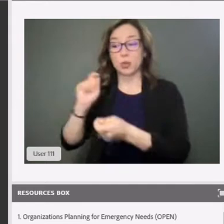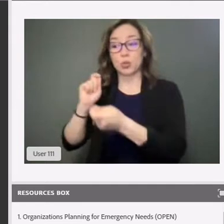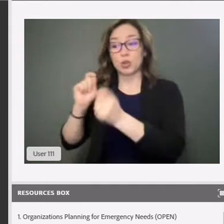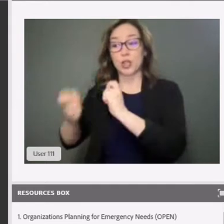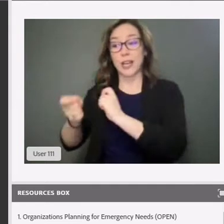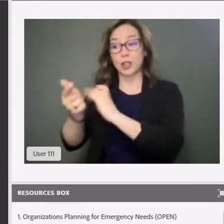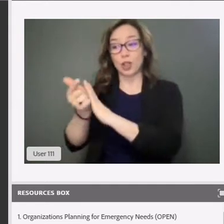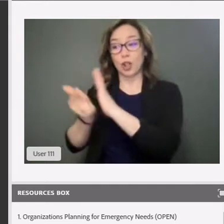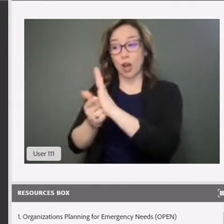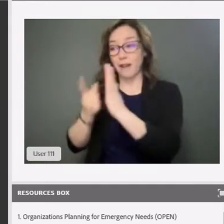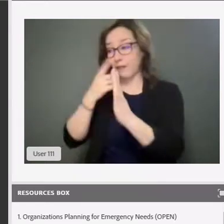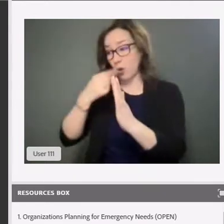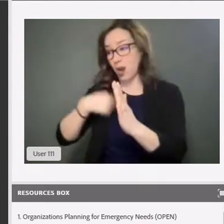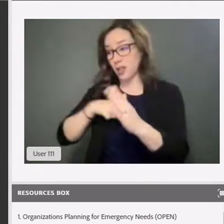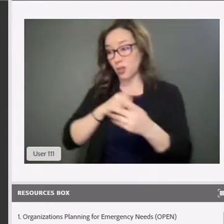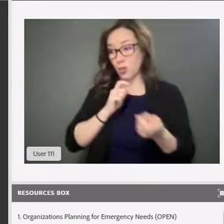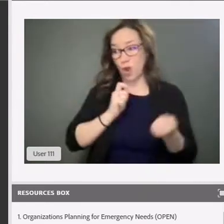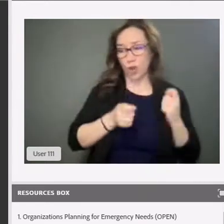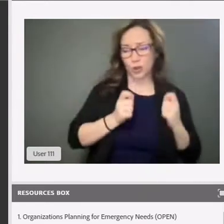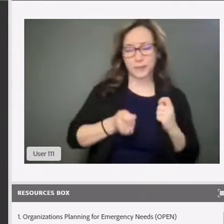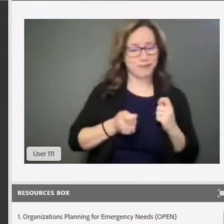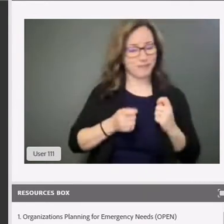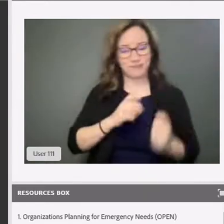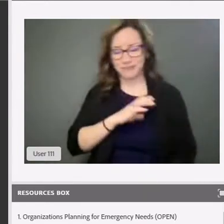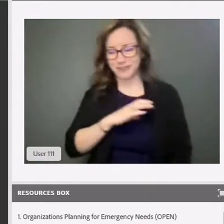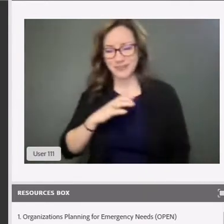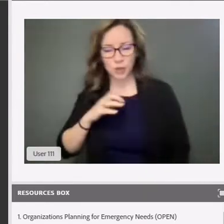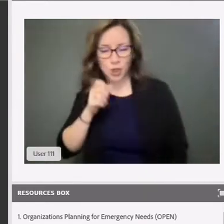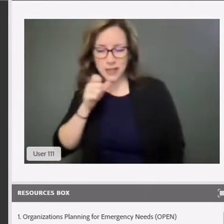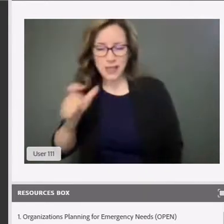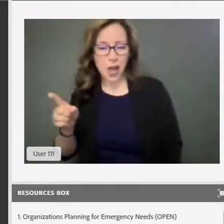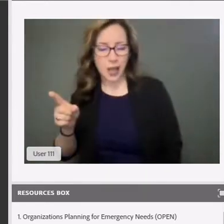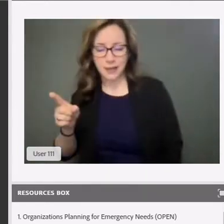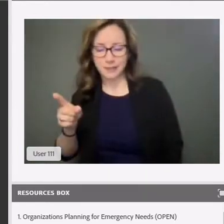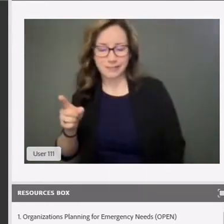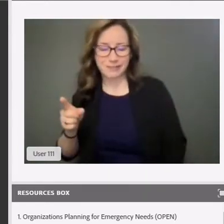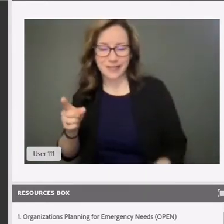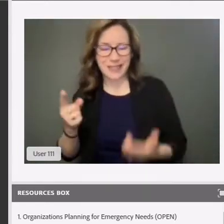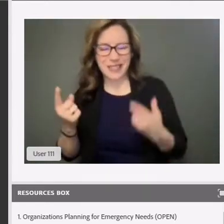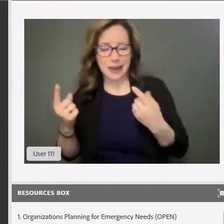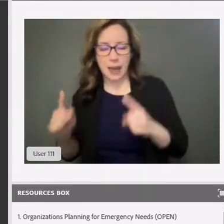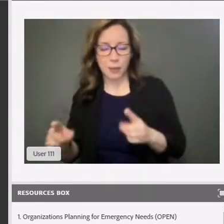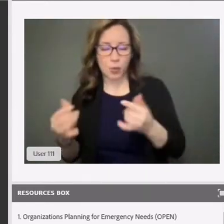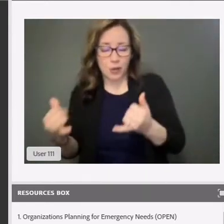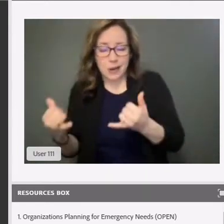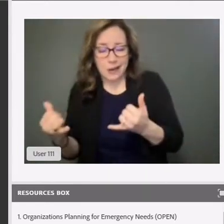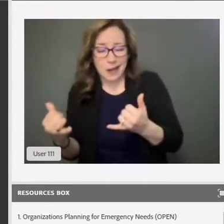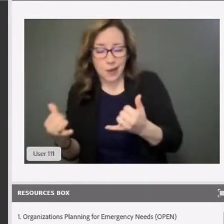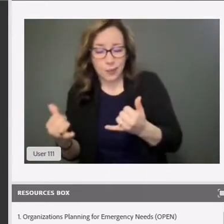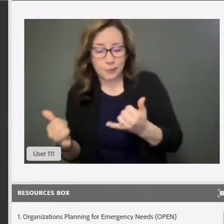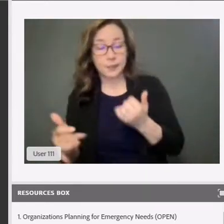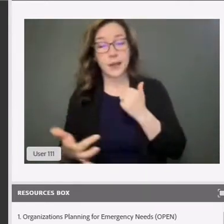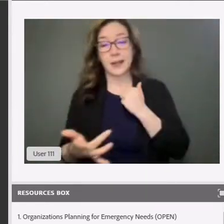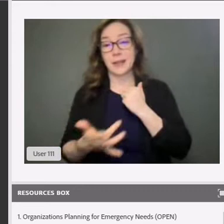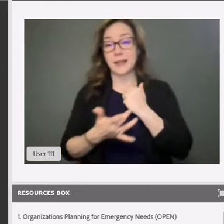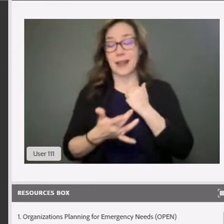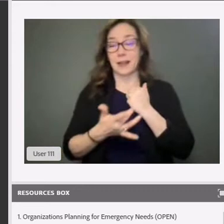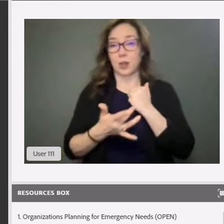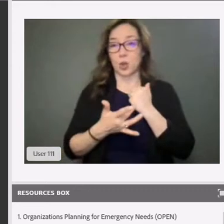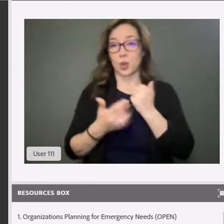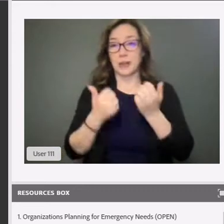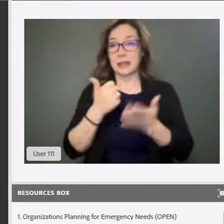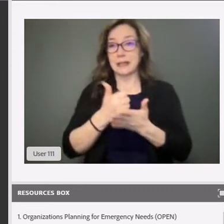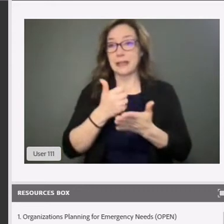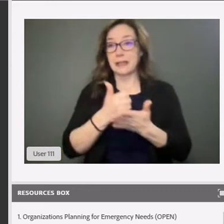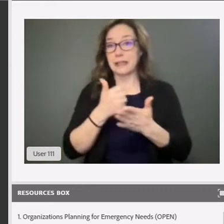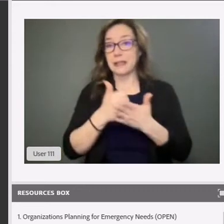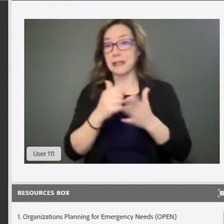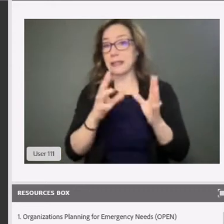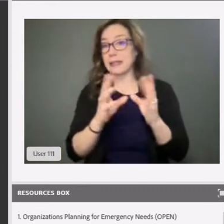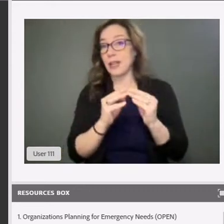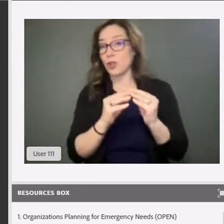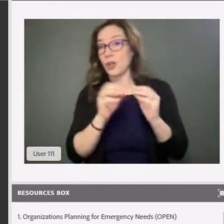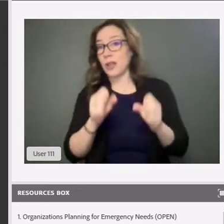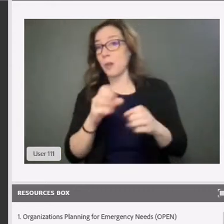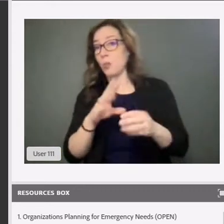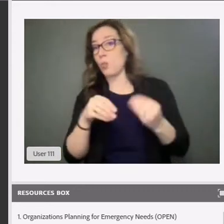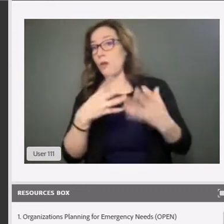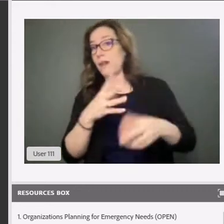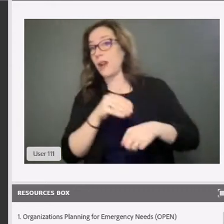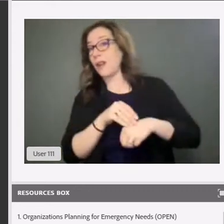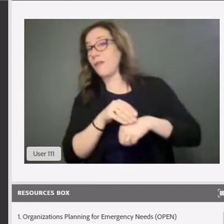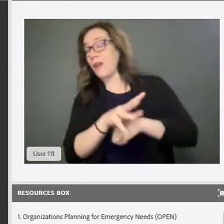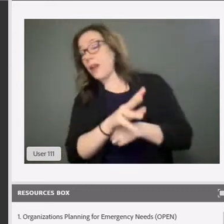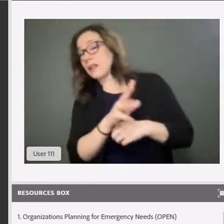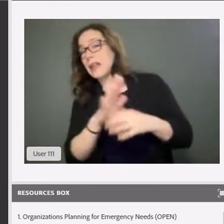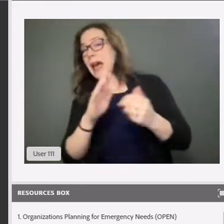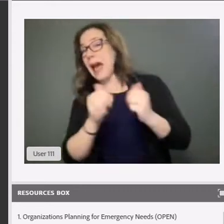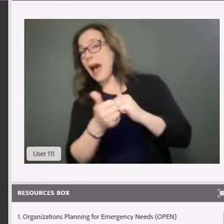that, and that's not really in the cards at the moment. So again, those technical assistance sessions could even give you all advice about how to make